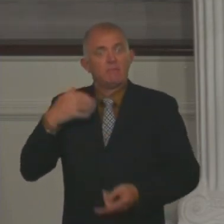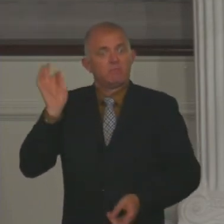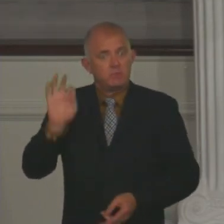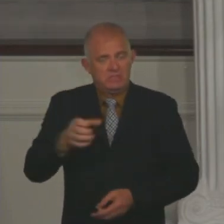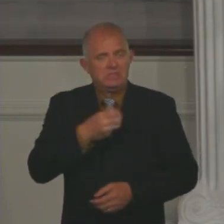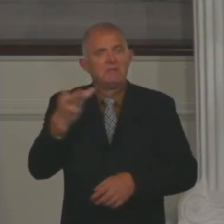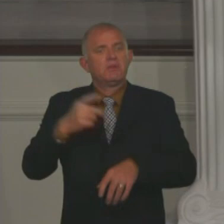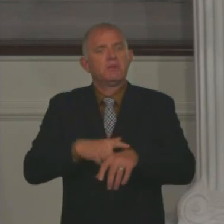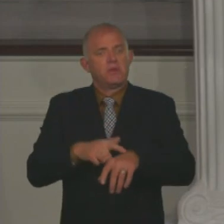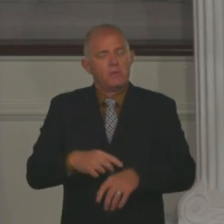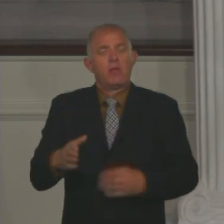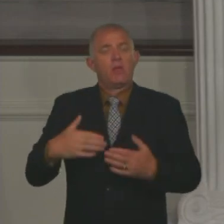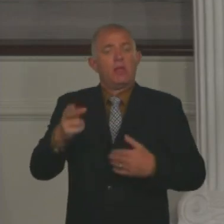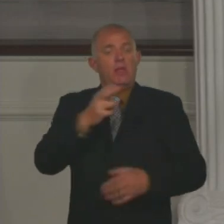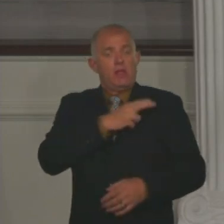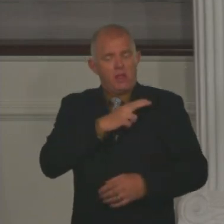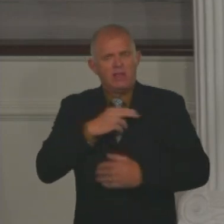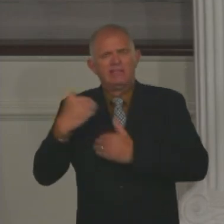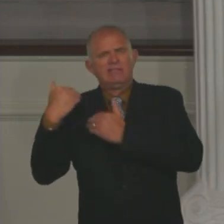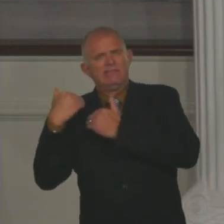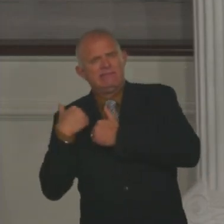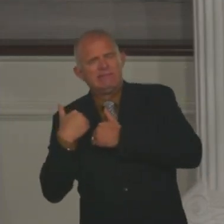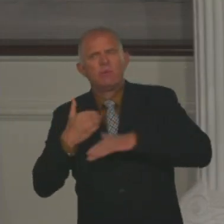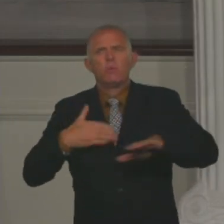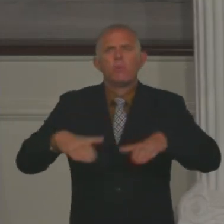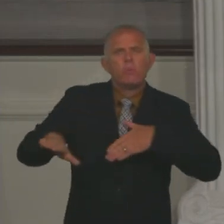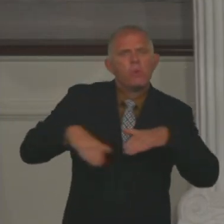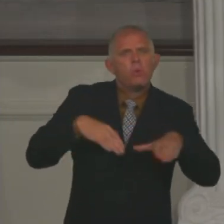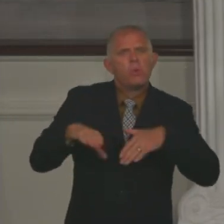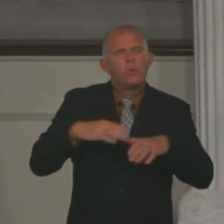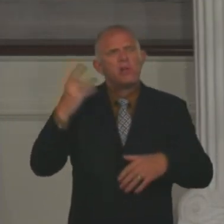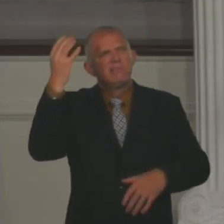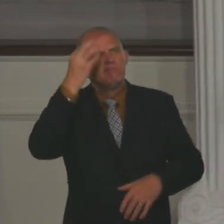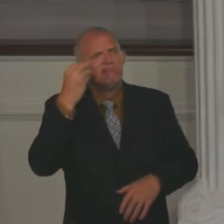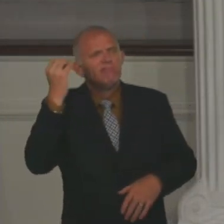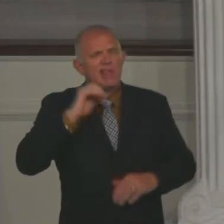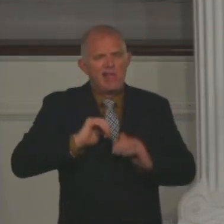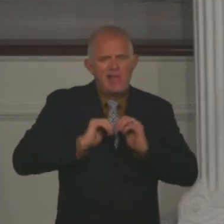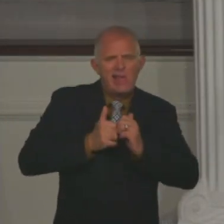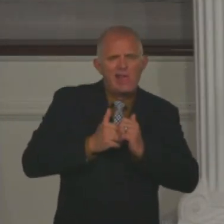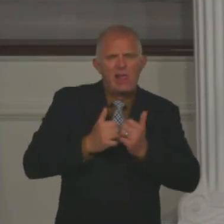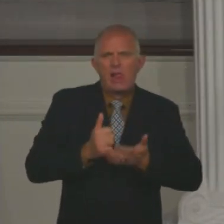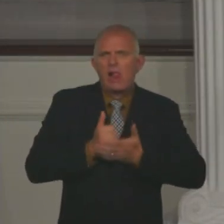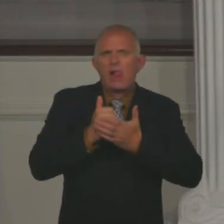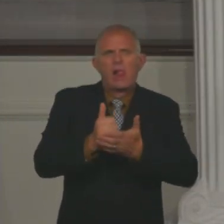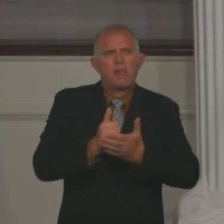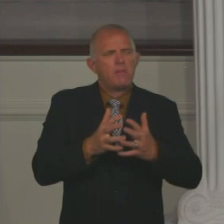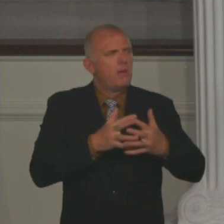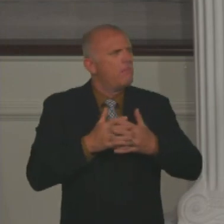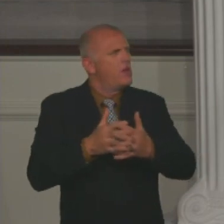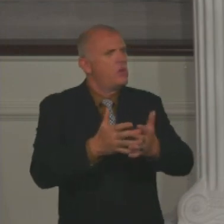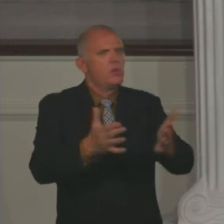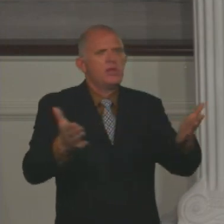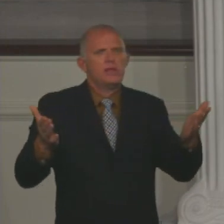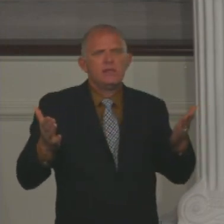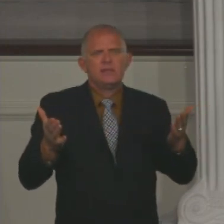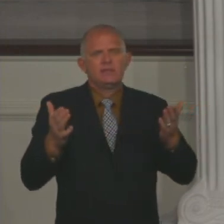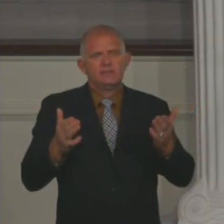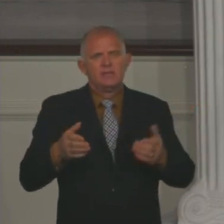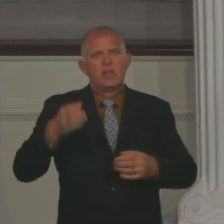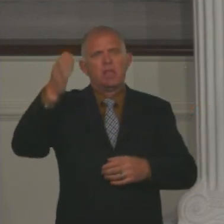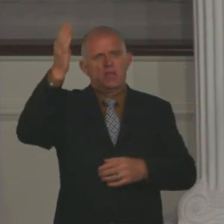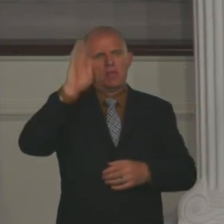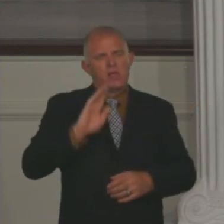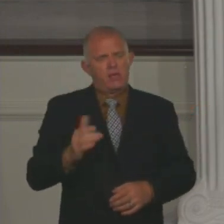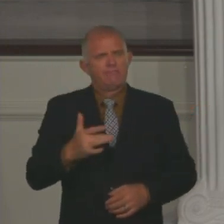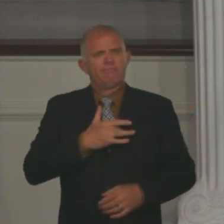With a burden on his heart to do something for America, to reproduce what God had been putting in